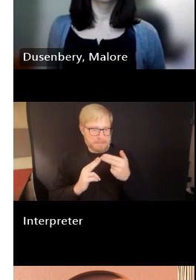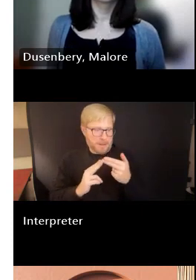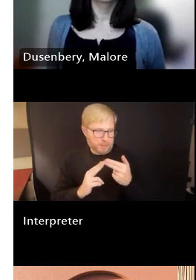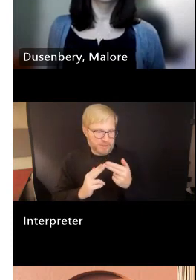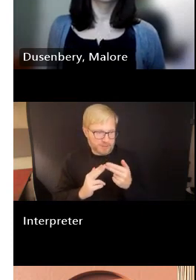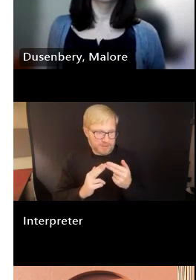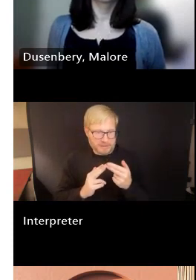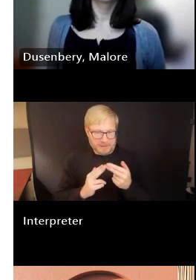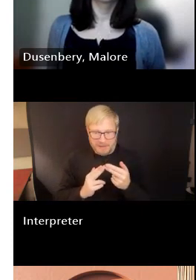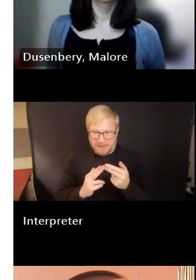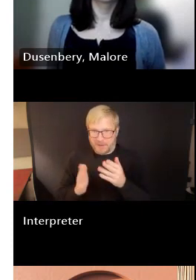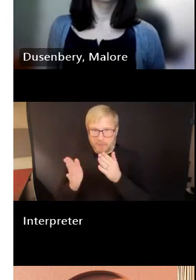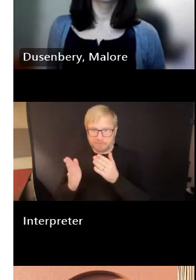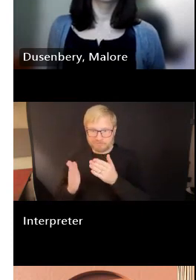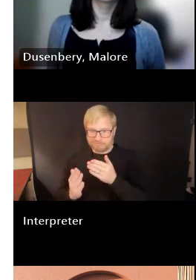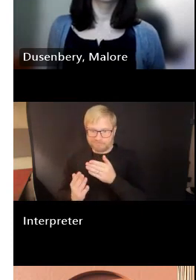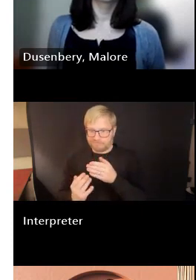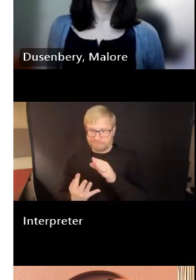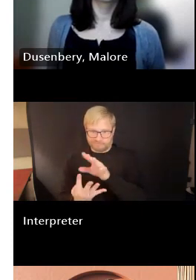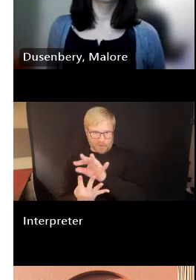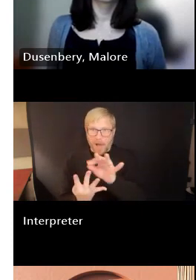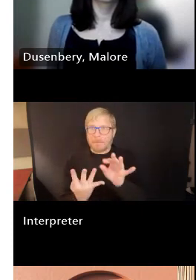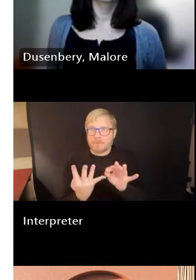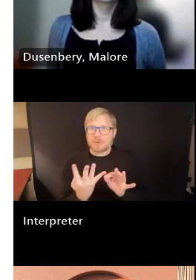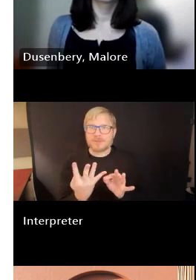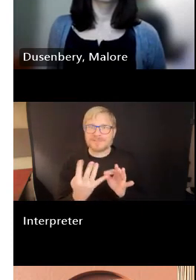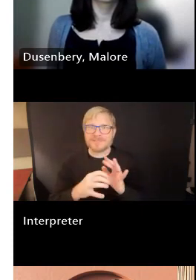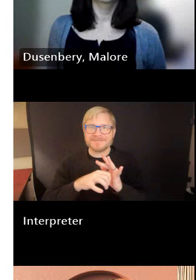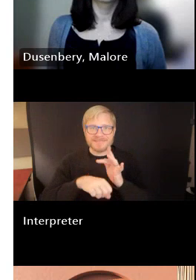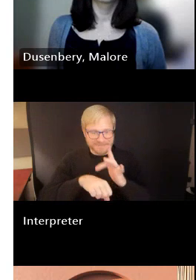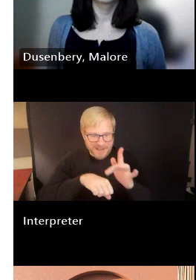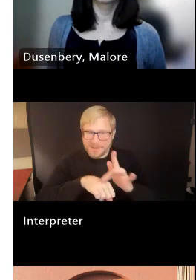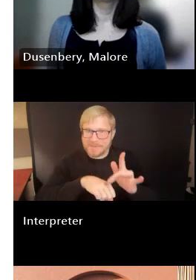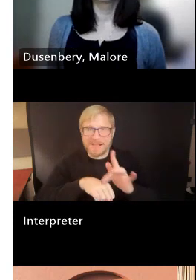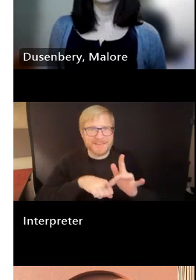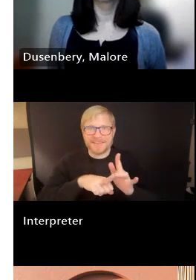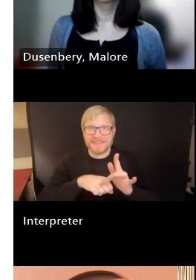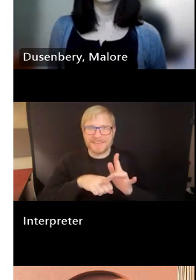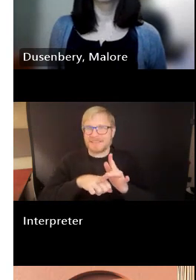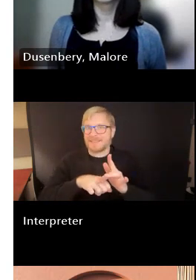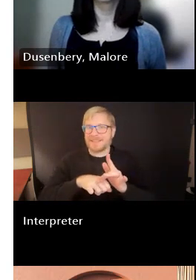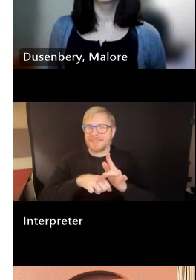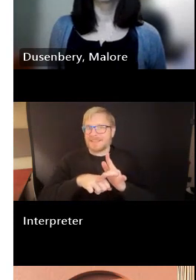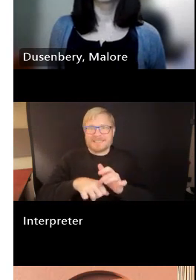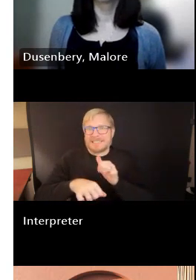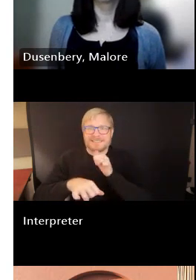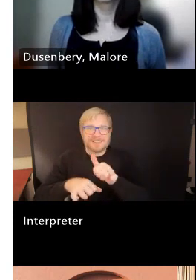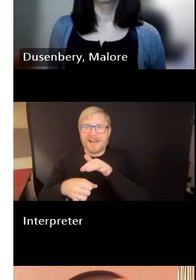perceptions, I think that perception actually runs across all involved people.